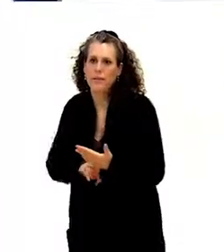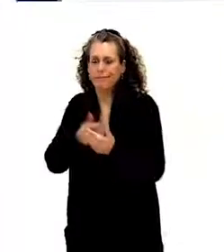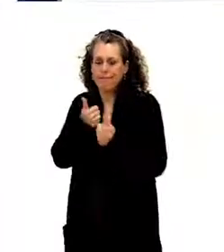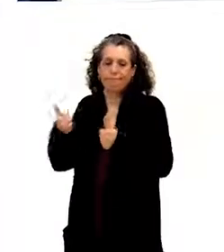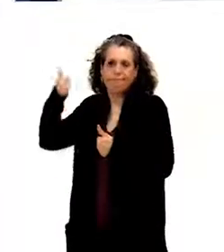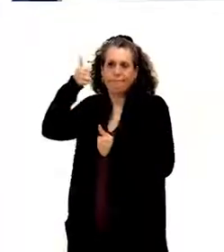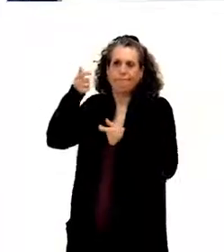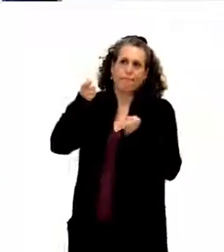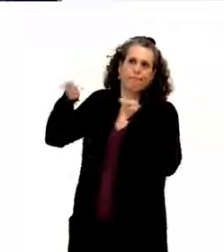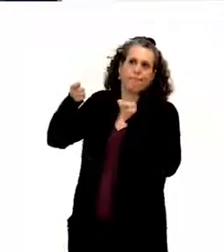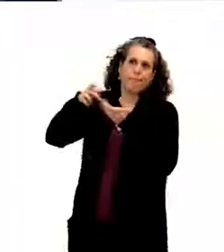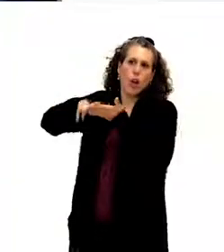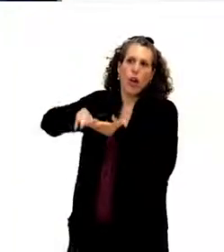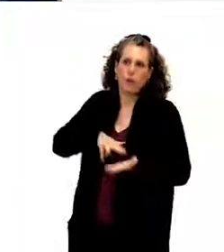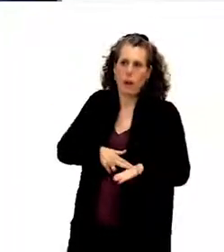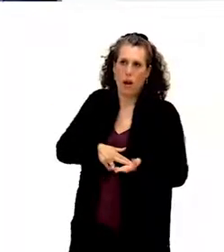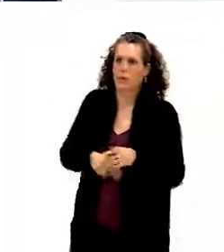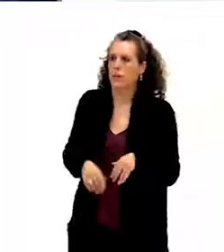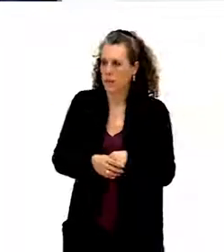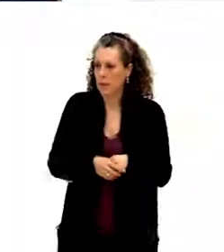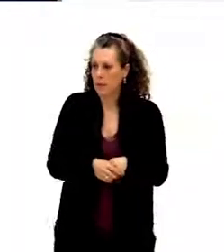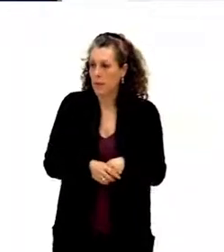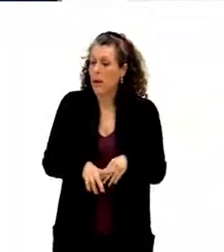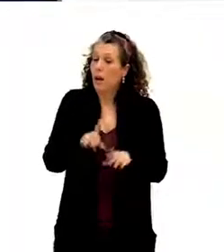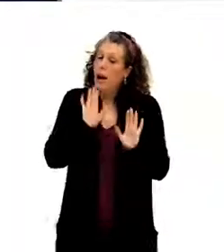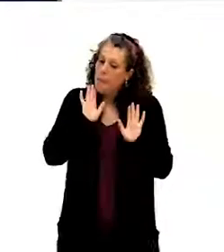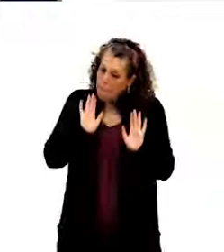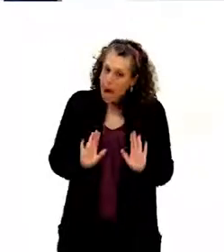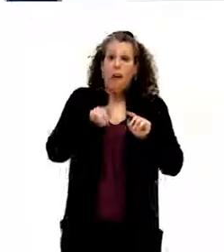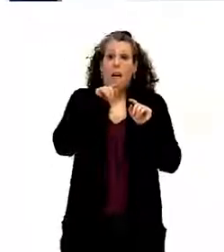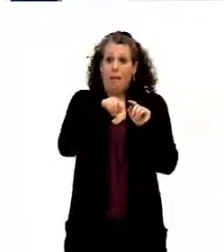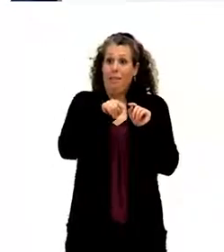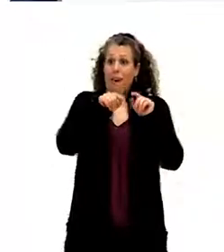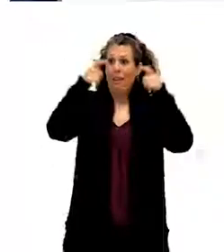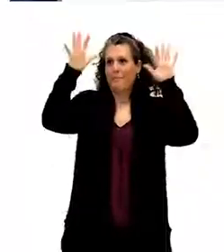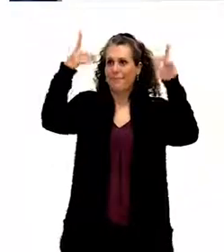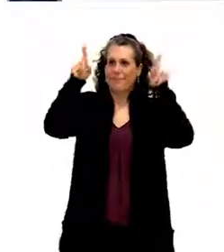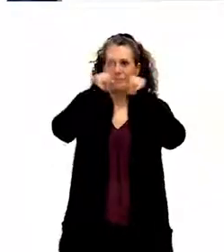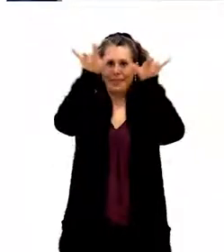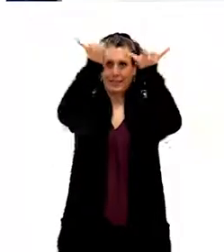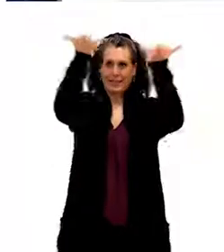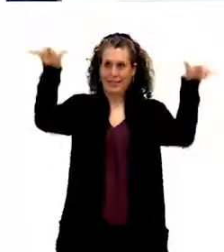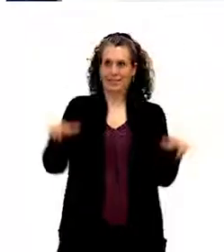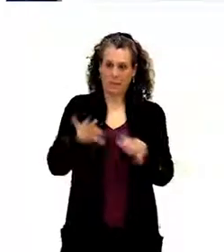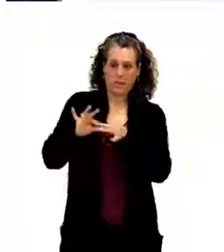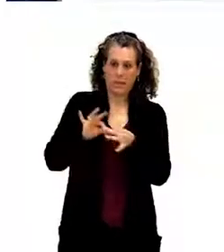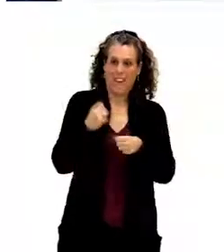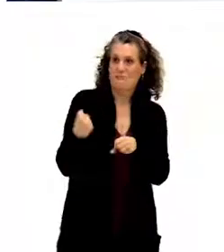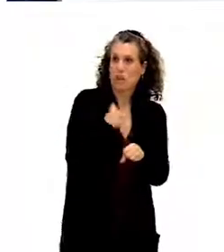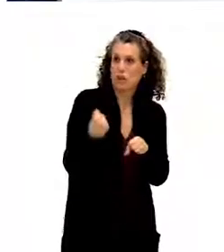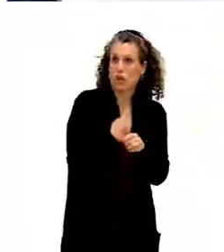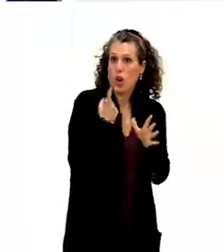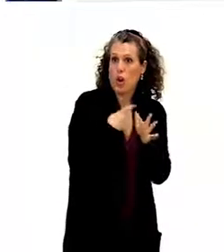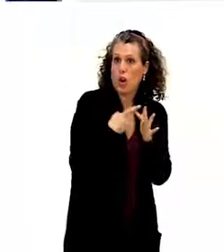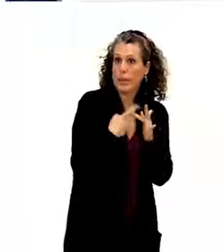However, these parameters, this framework for the functional requirements, for